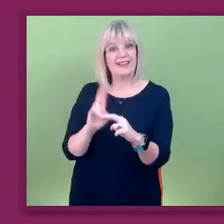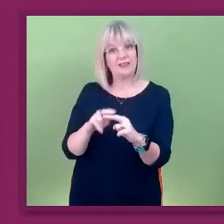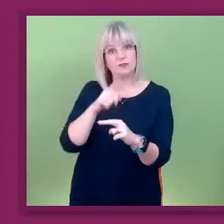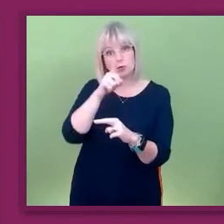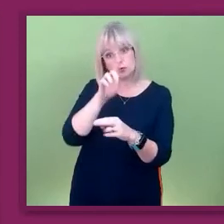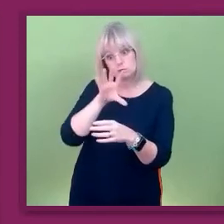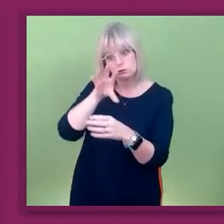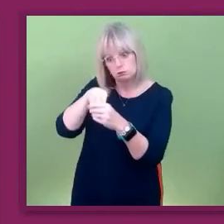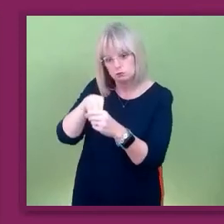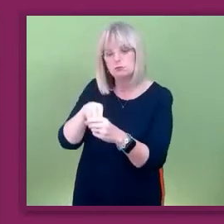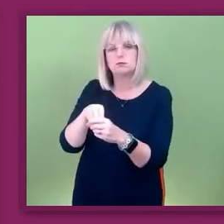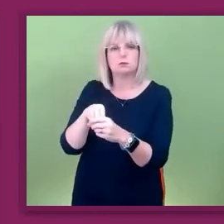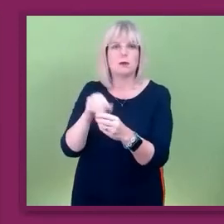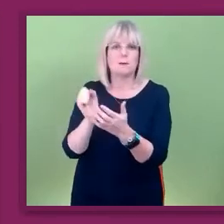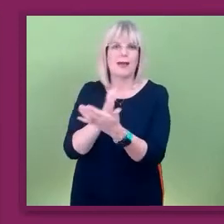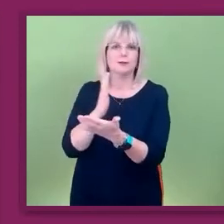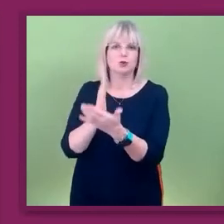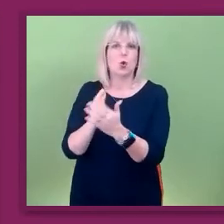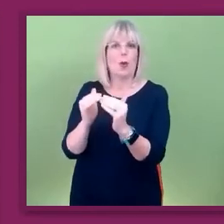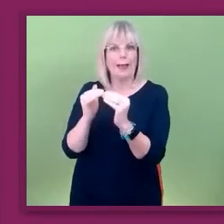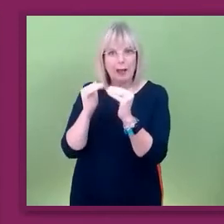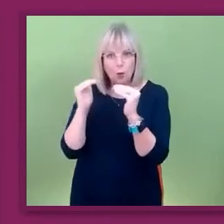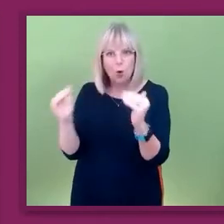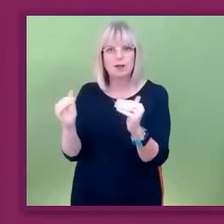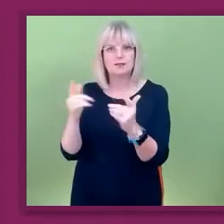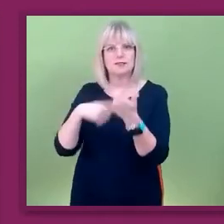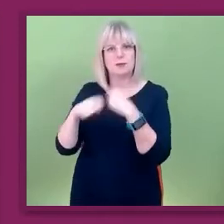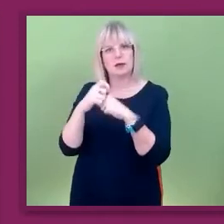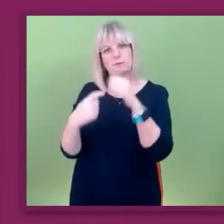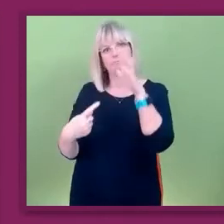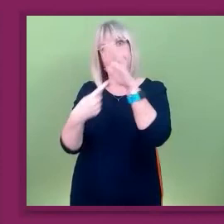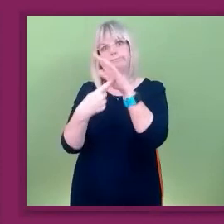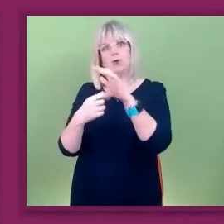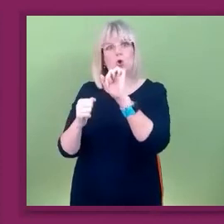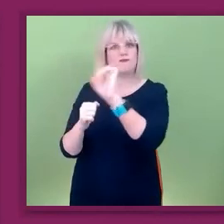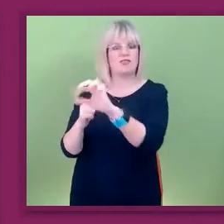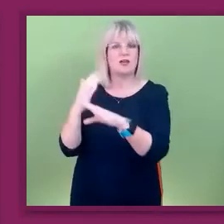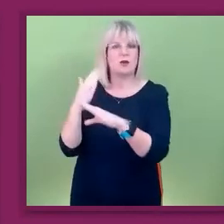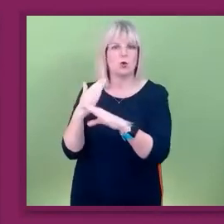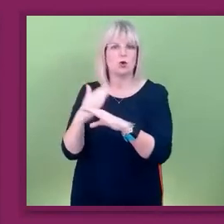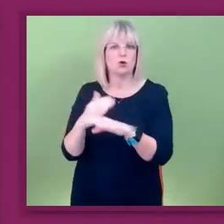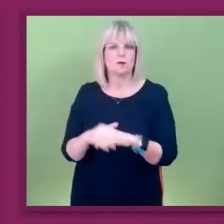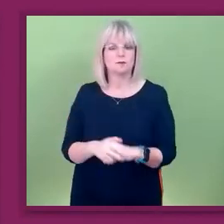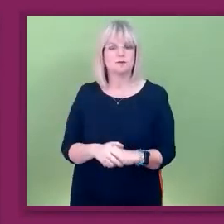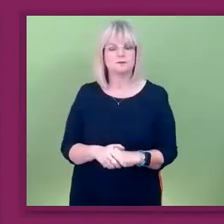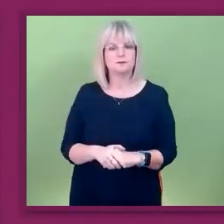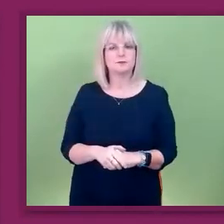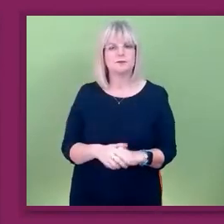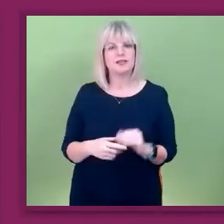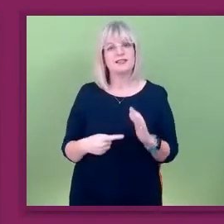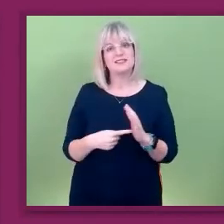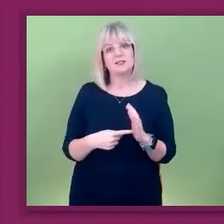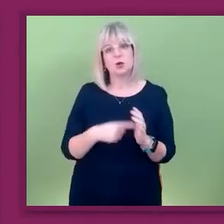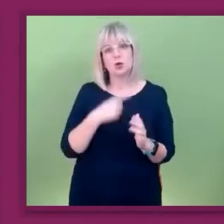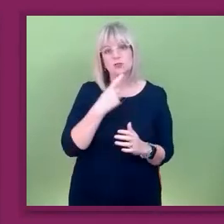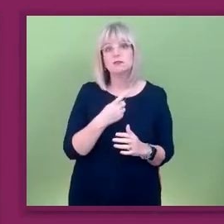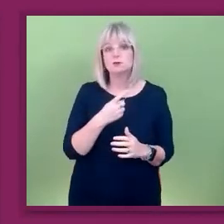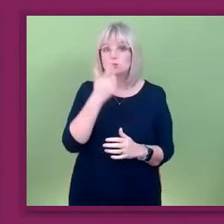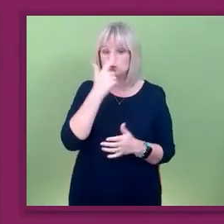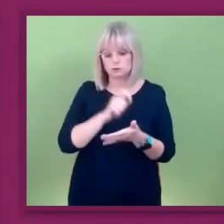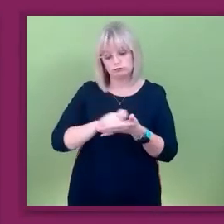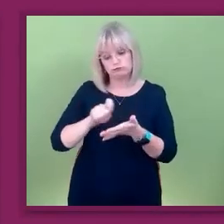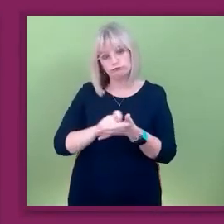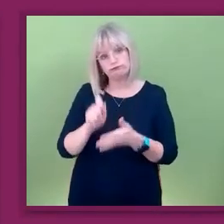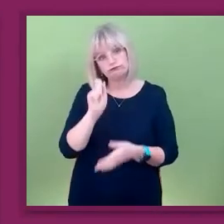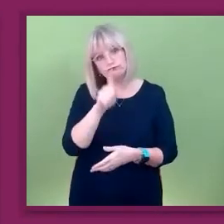of the work that the trust actually is doing. And as Tanika mentioned, you could also write to your MP as well. Just,